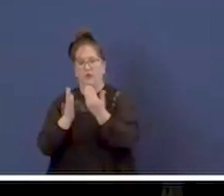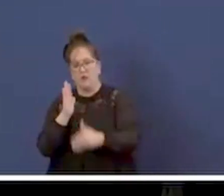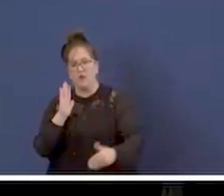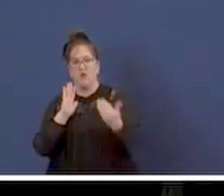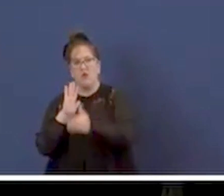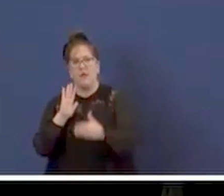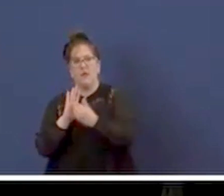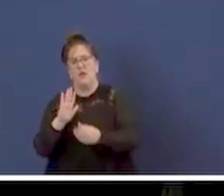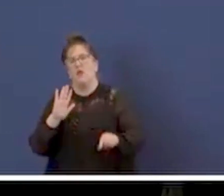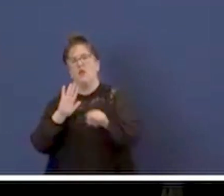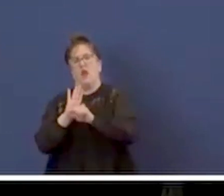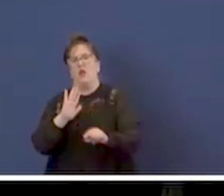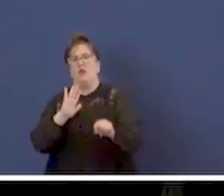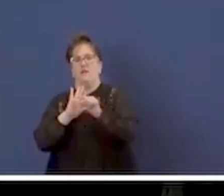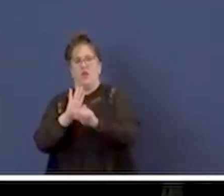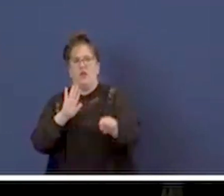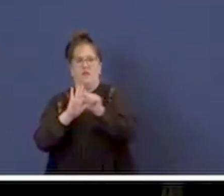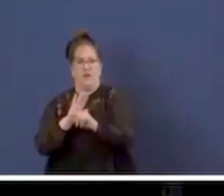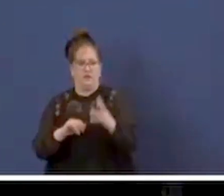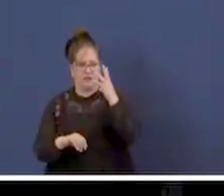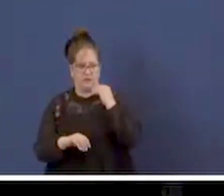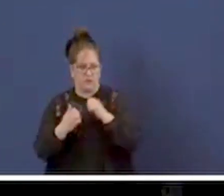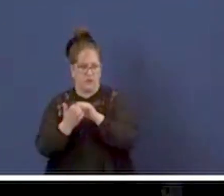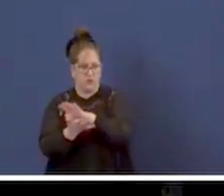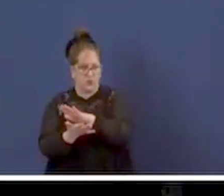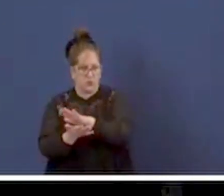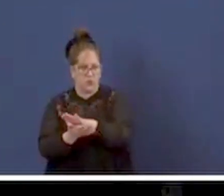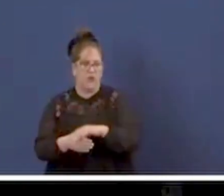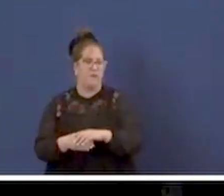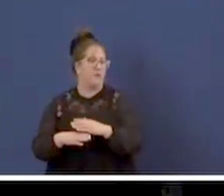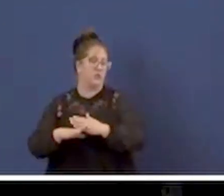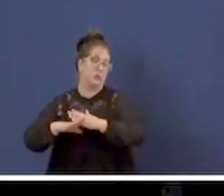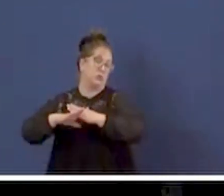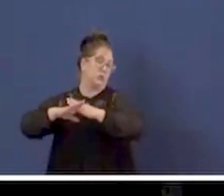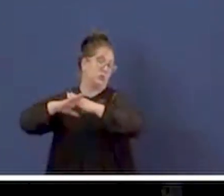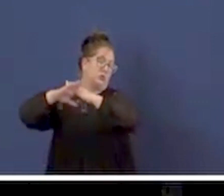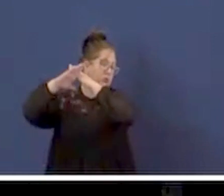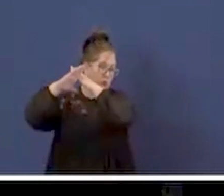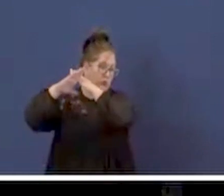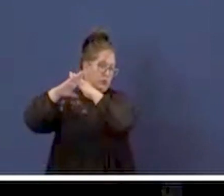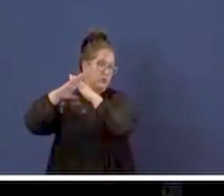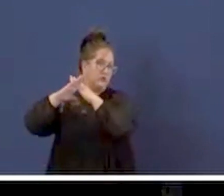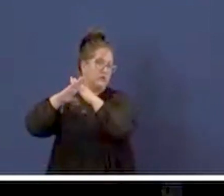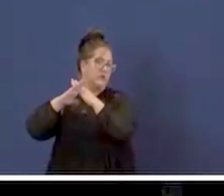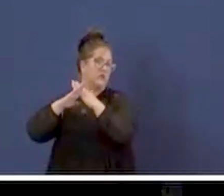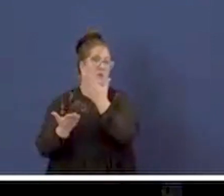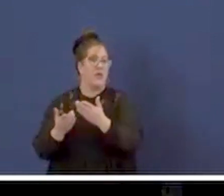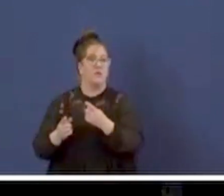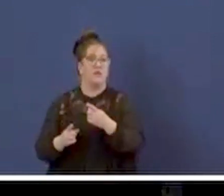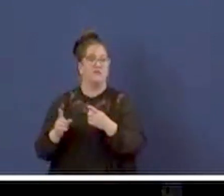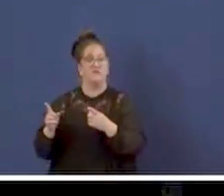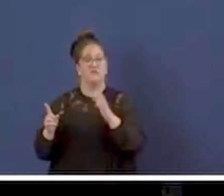had a negative experience in school and might have barriers built up. And so therefore they might come across